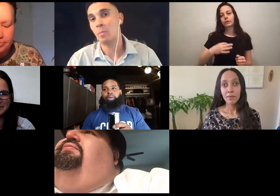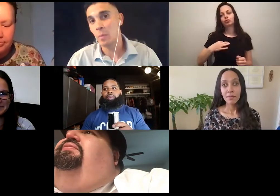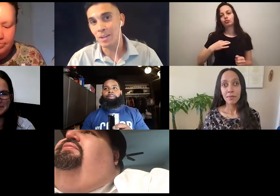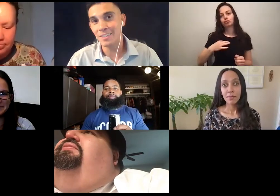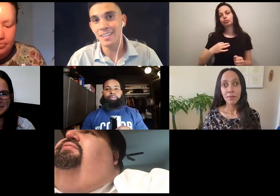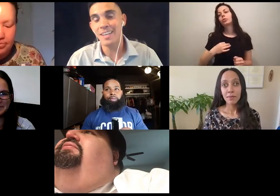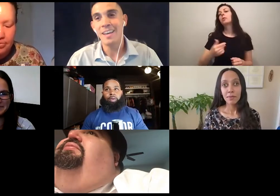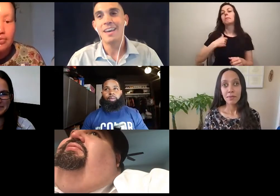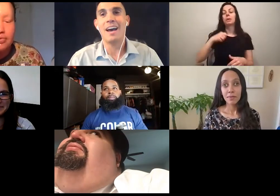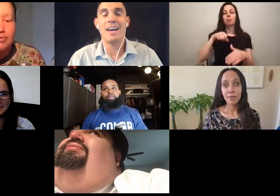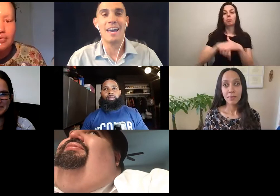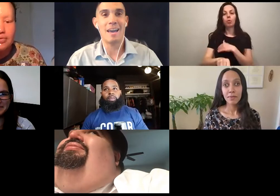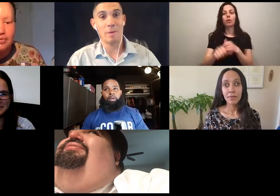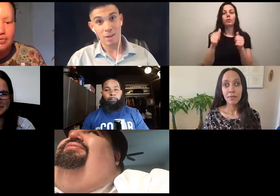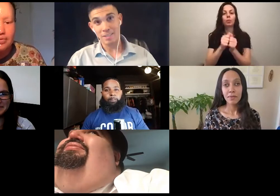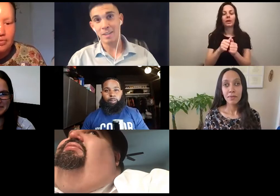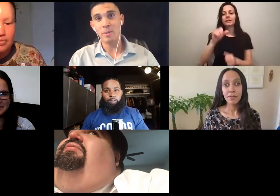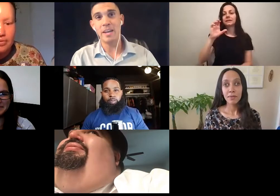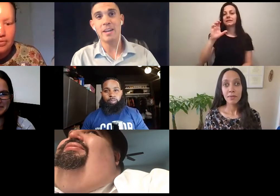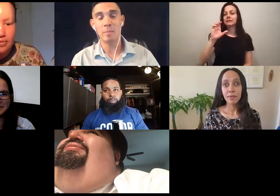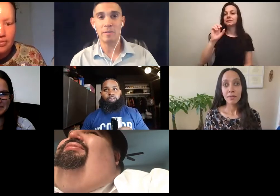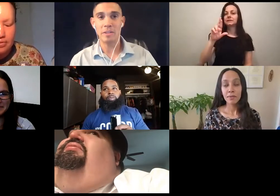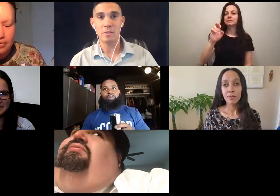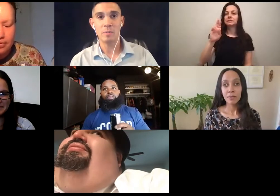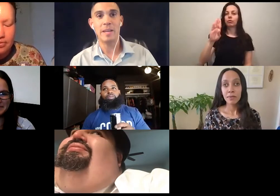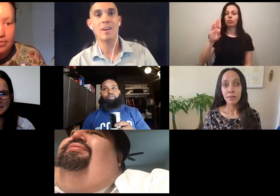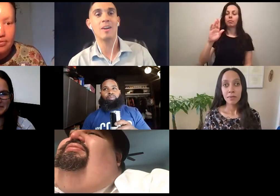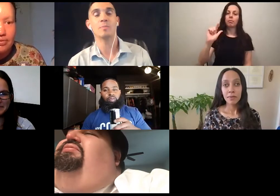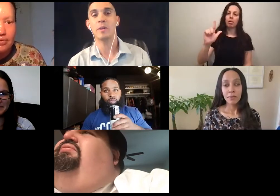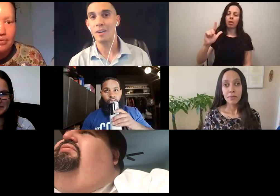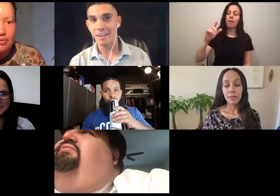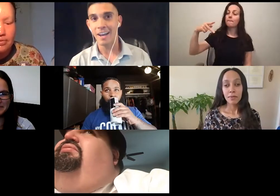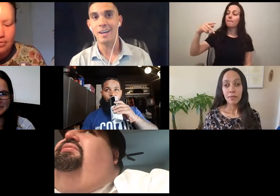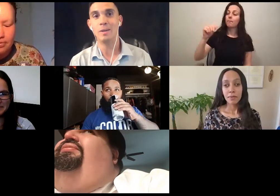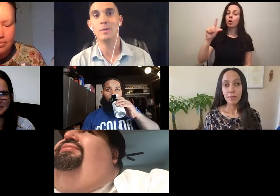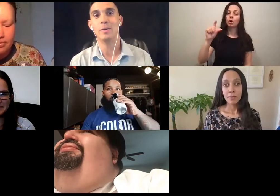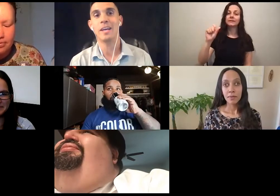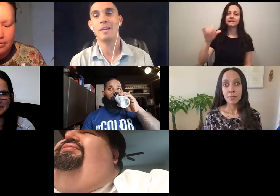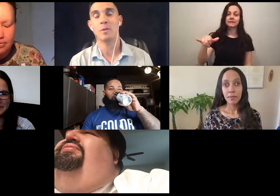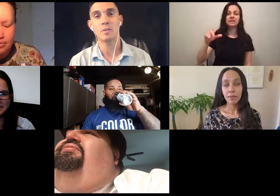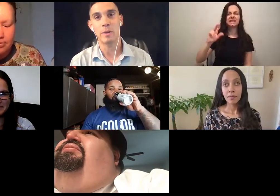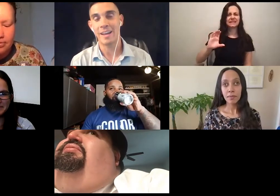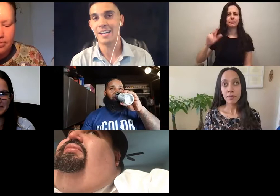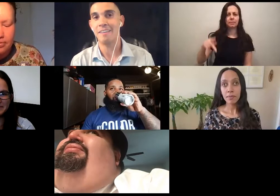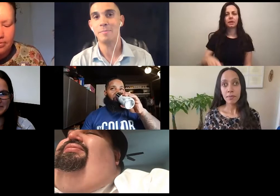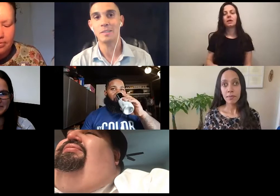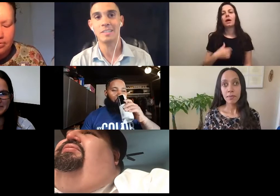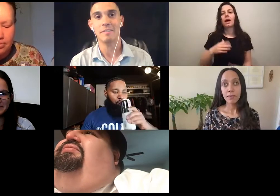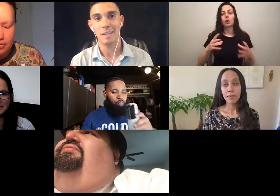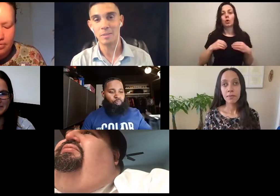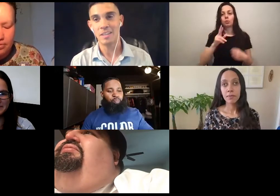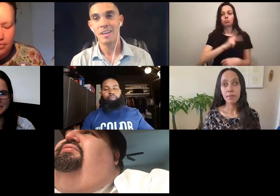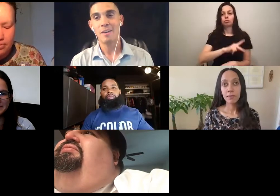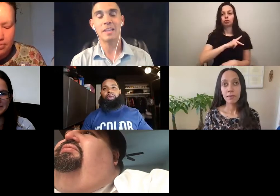with cerebral palsy. I am a content creator, motivational speaker, and entrepreneur. I own a personal brand that I've built